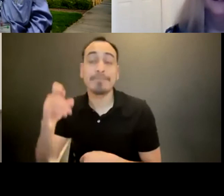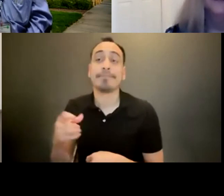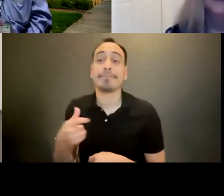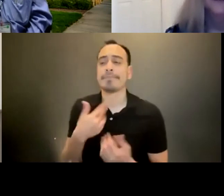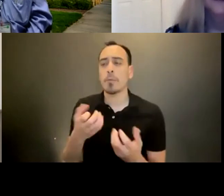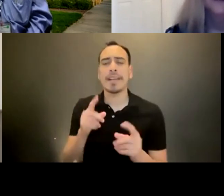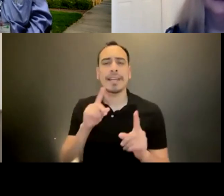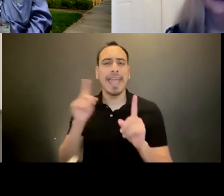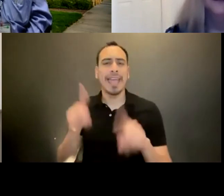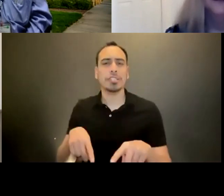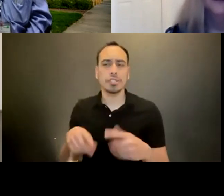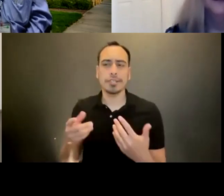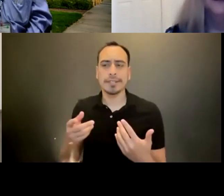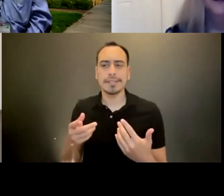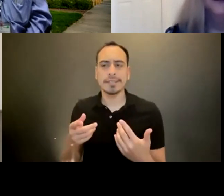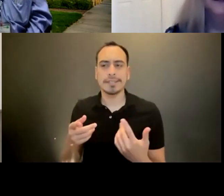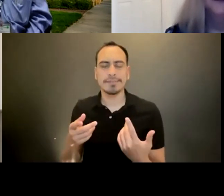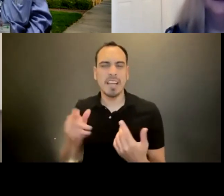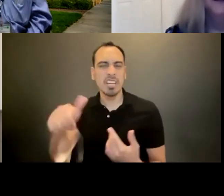to save a tiny bit of time.